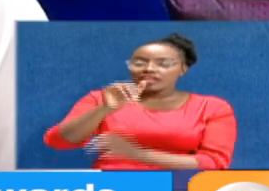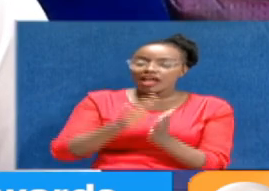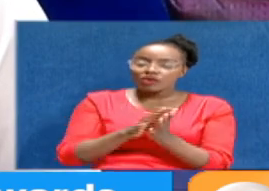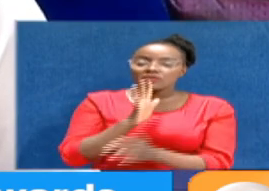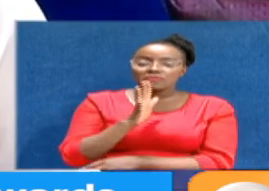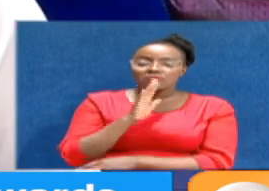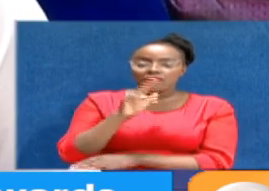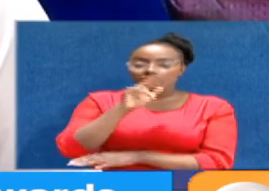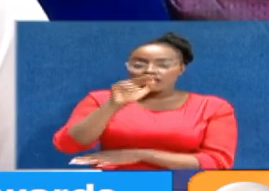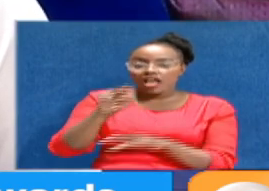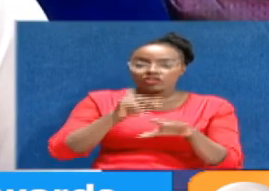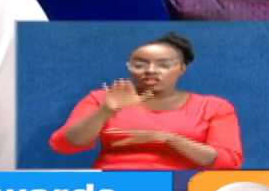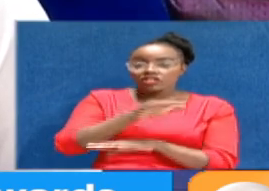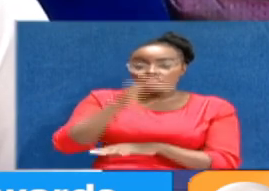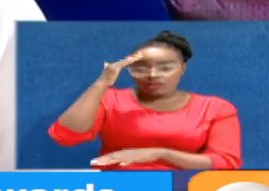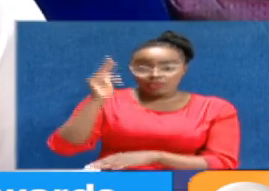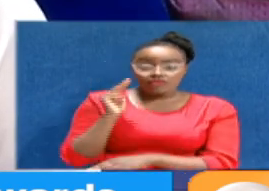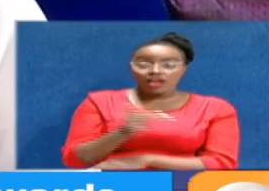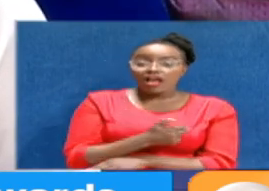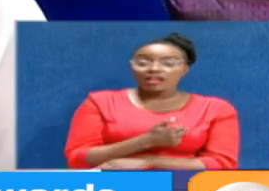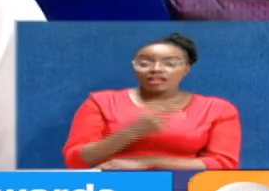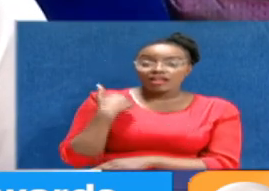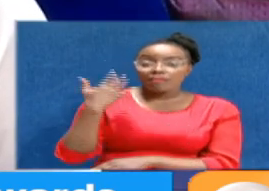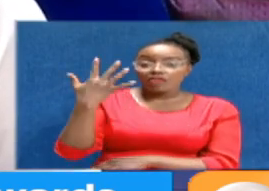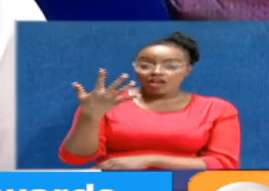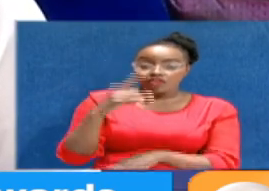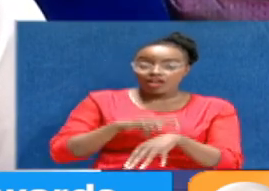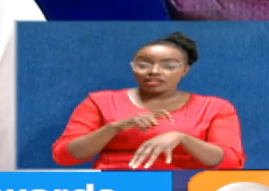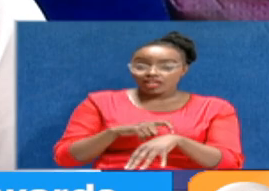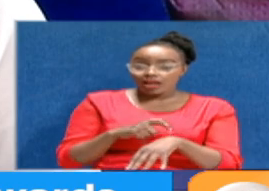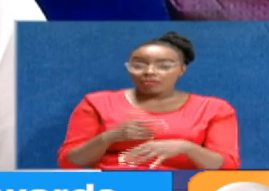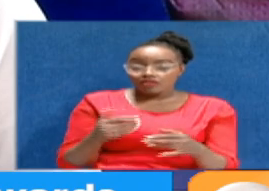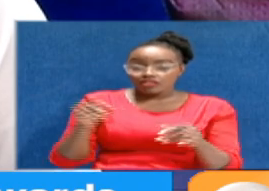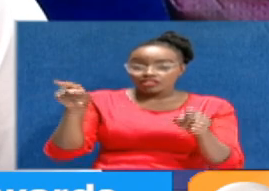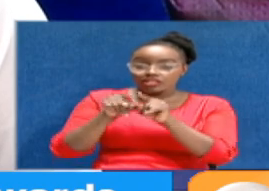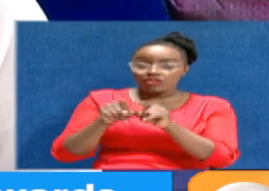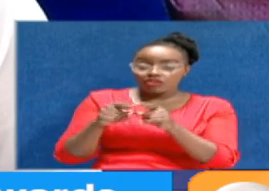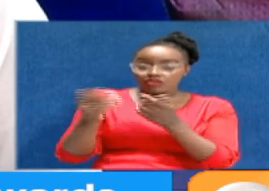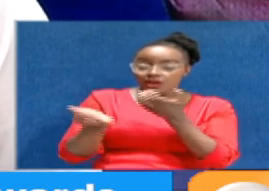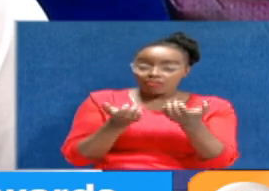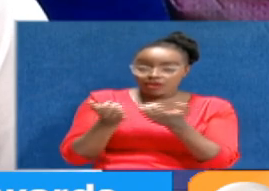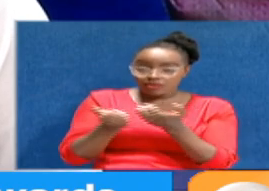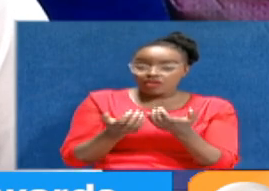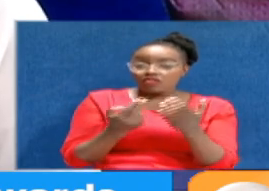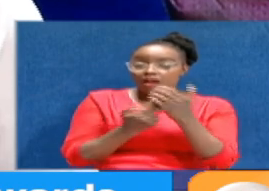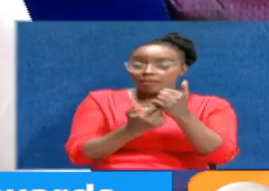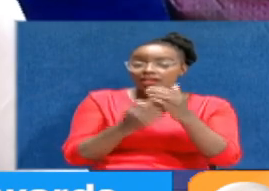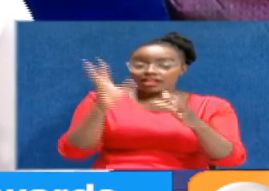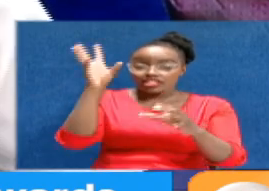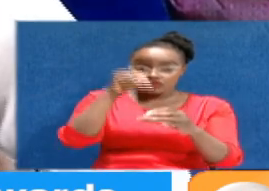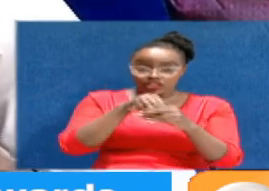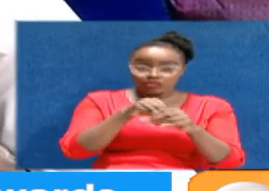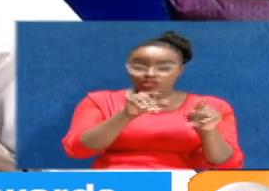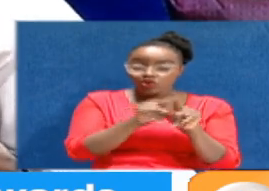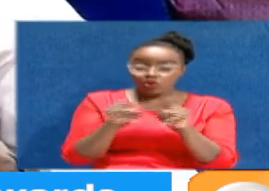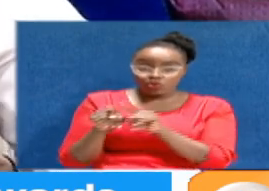in Parliament, she reminded us we are number 5 when it comes to investment. Trading partner and